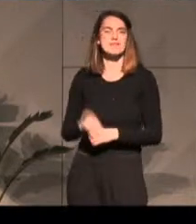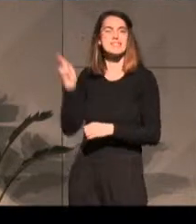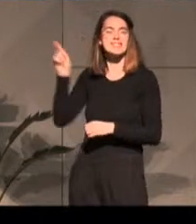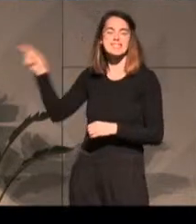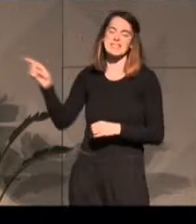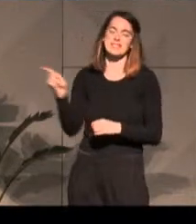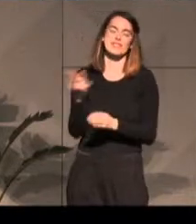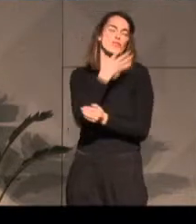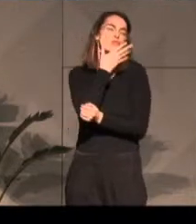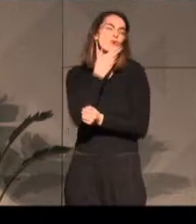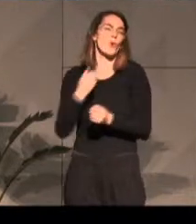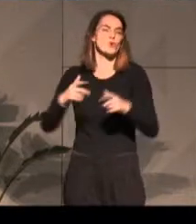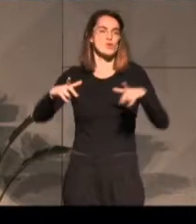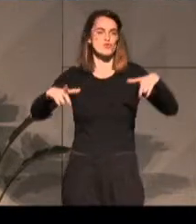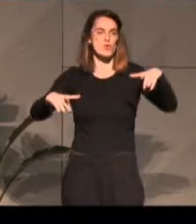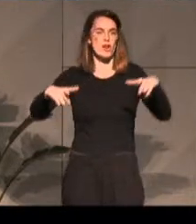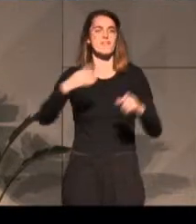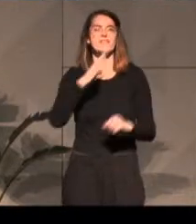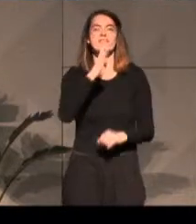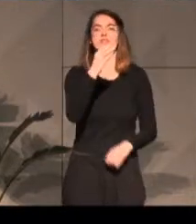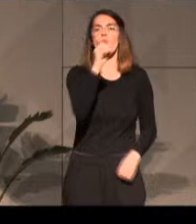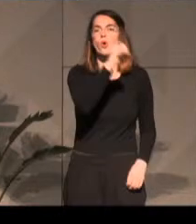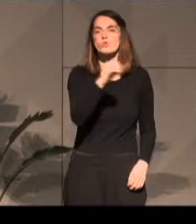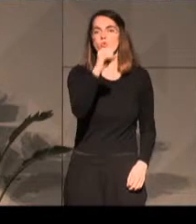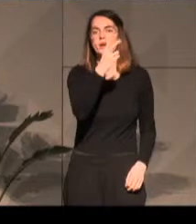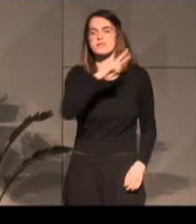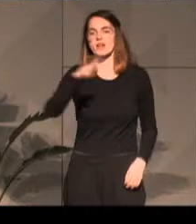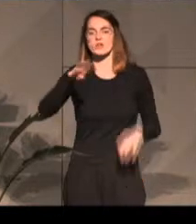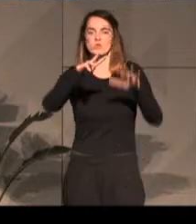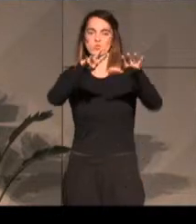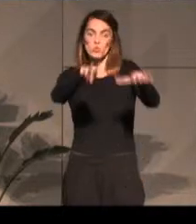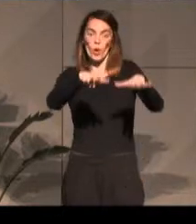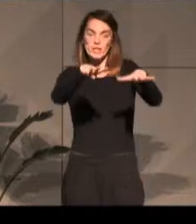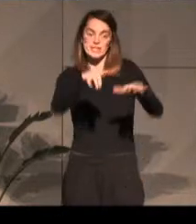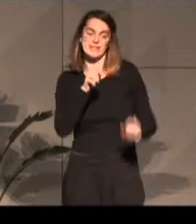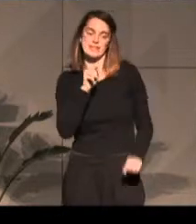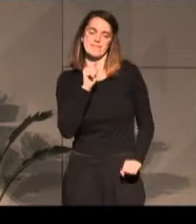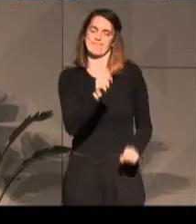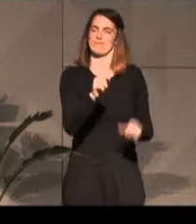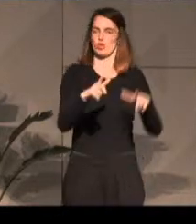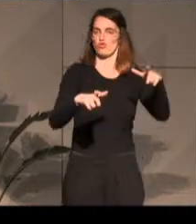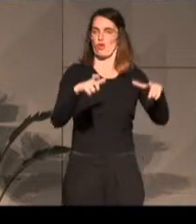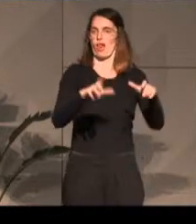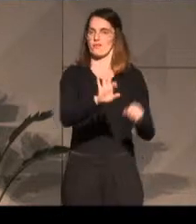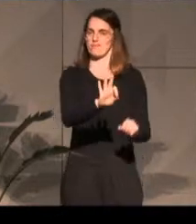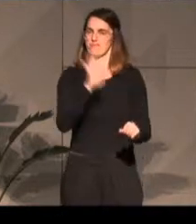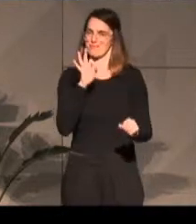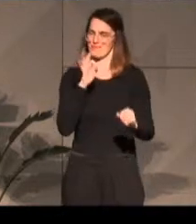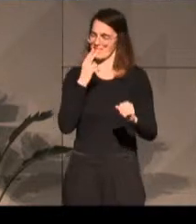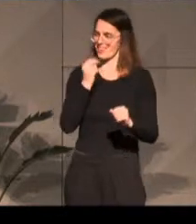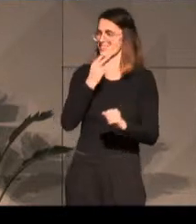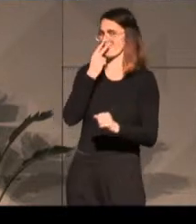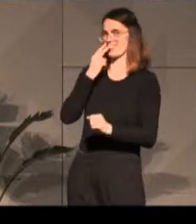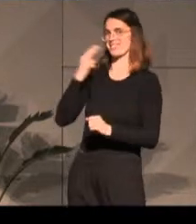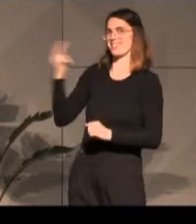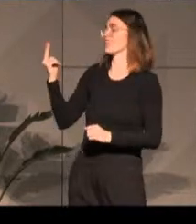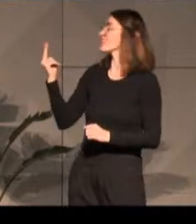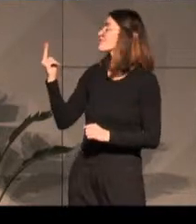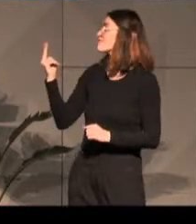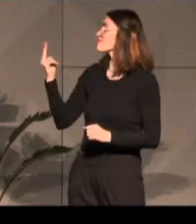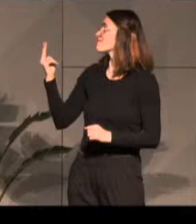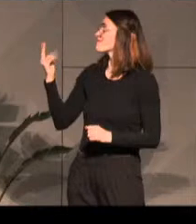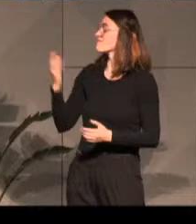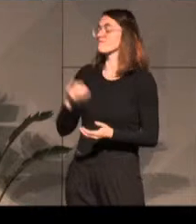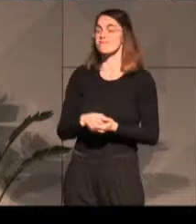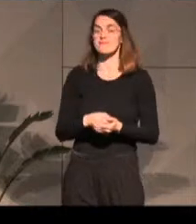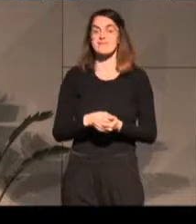is our wonderful MOSAIC floe, which we selected and settled on in October 2019.